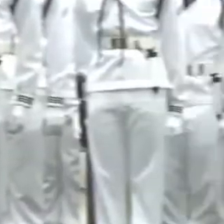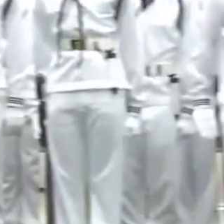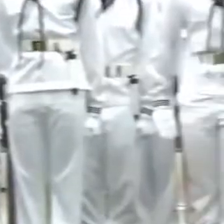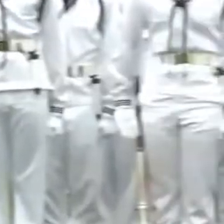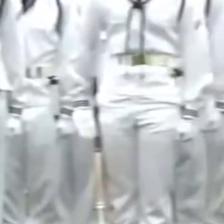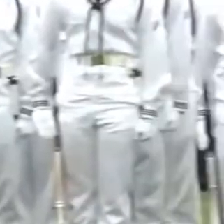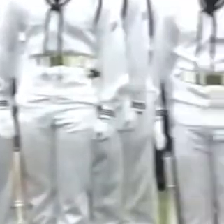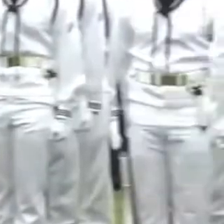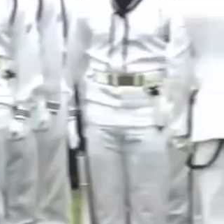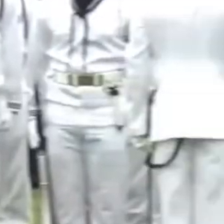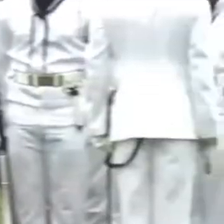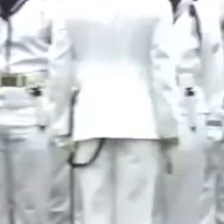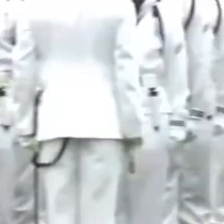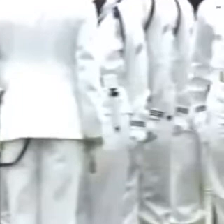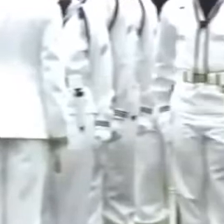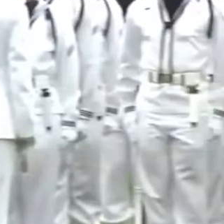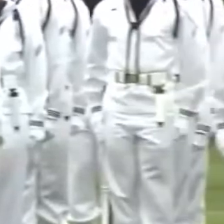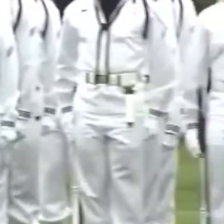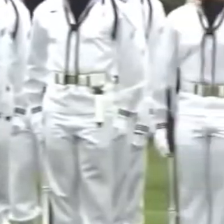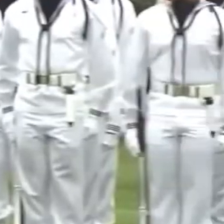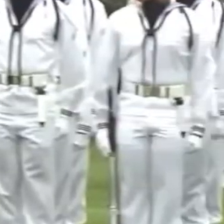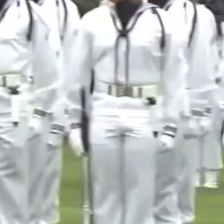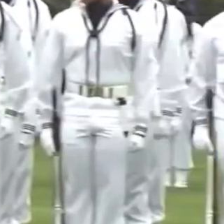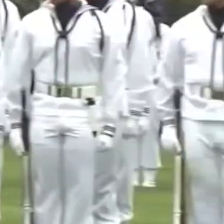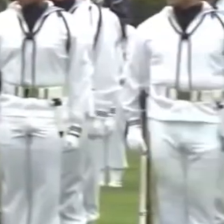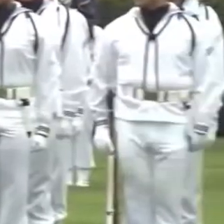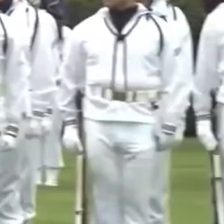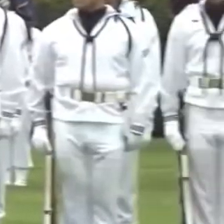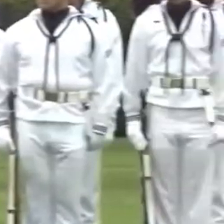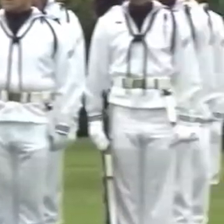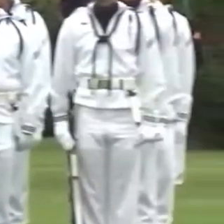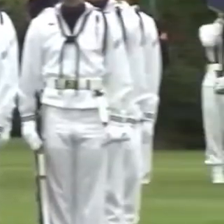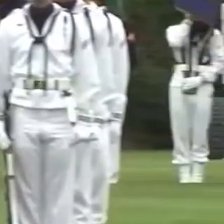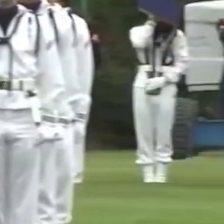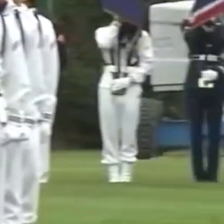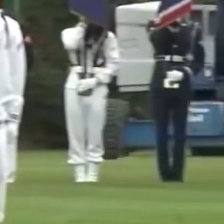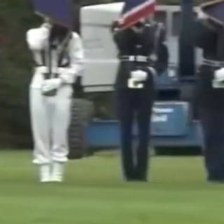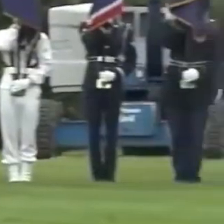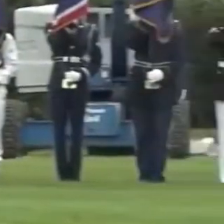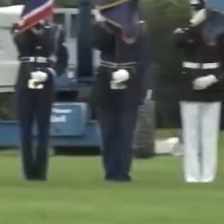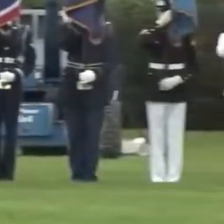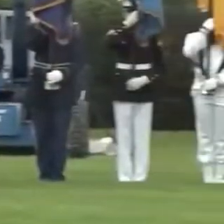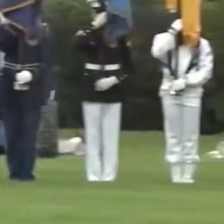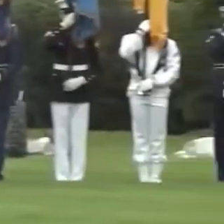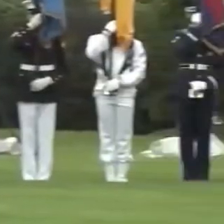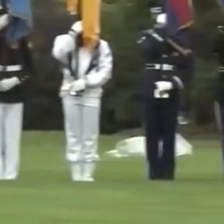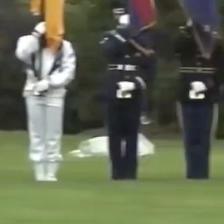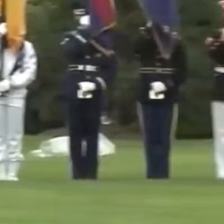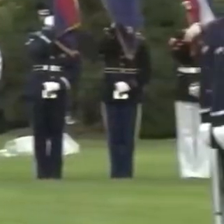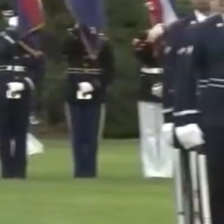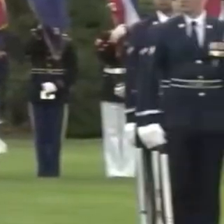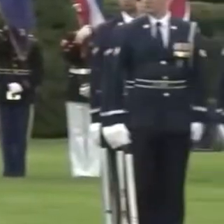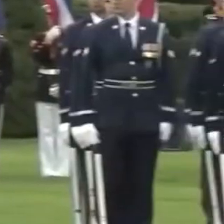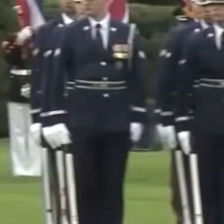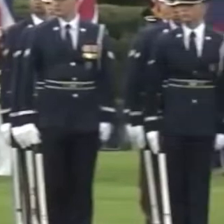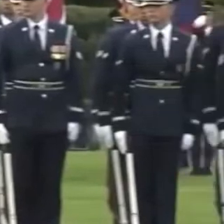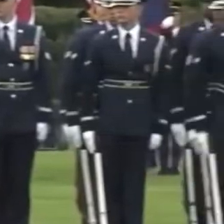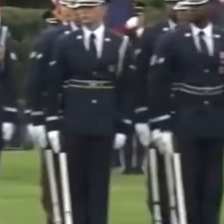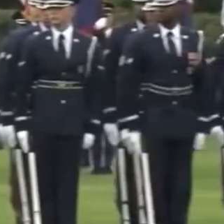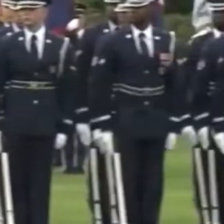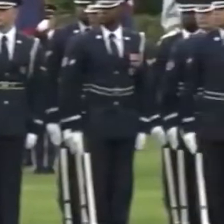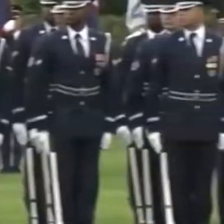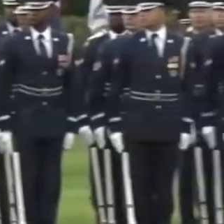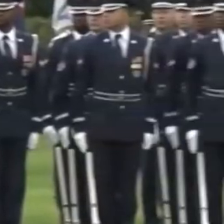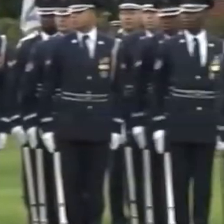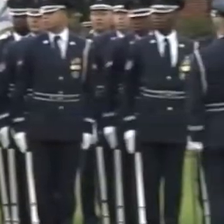Next online is sailors of the United States Navy Ceremonial Guard, commanded by Lieutenant Stephen Acevedo and led by